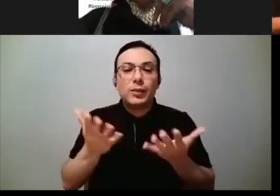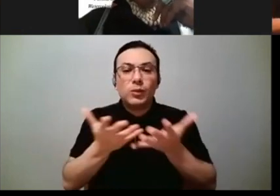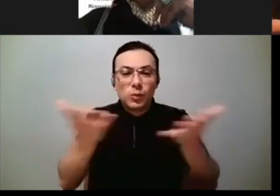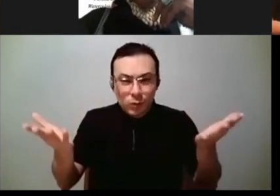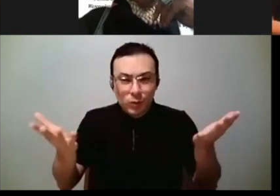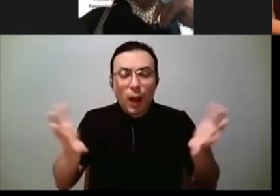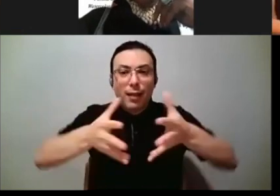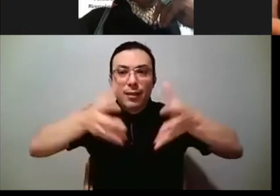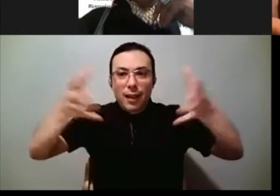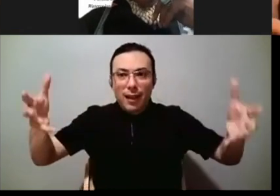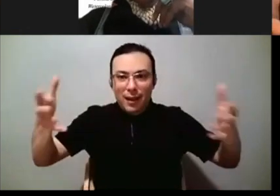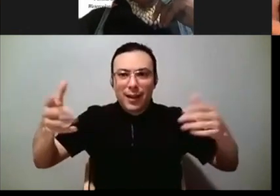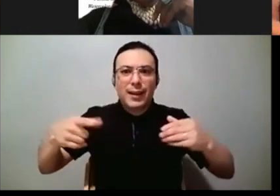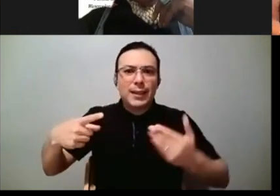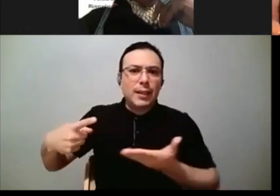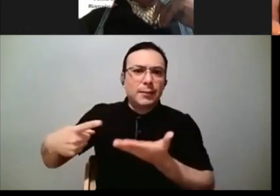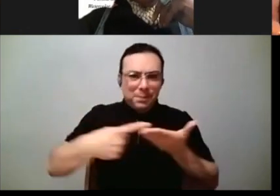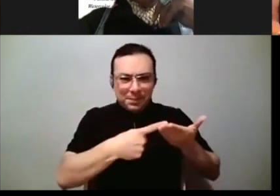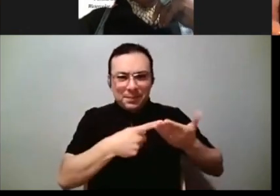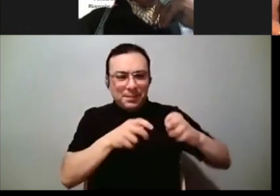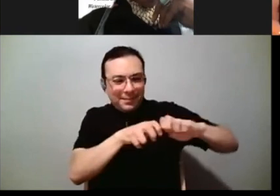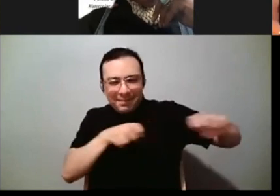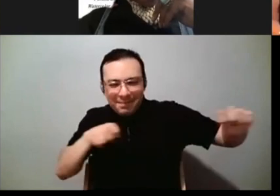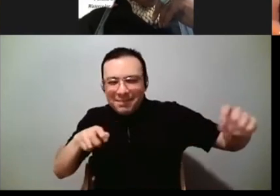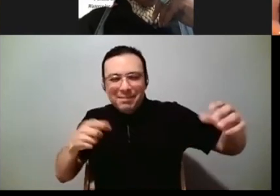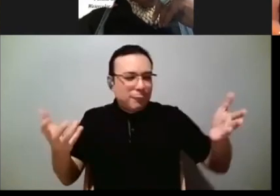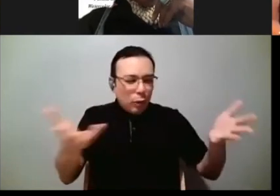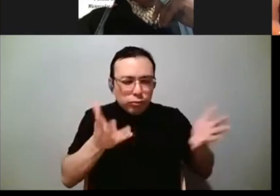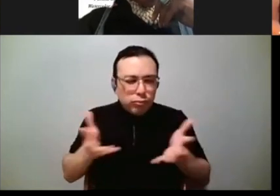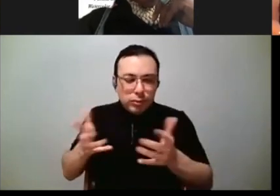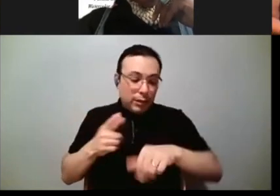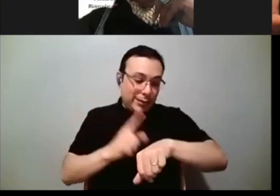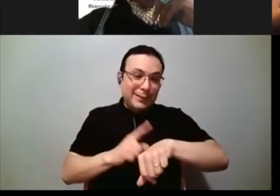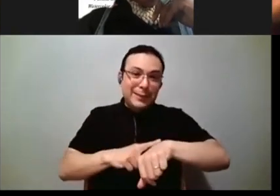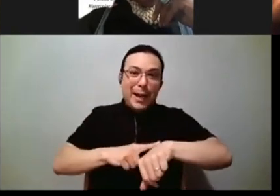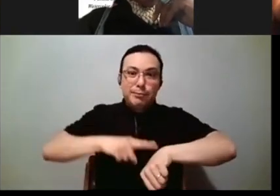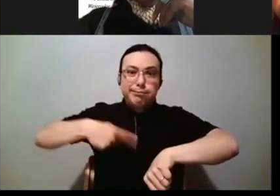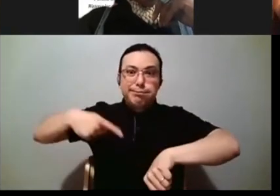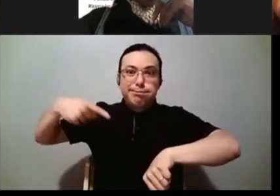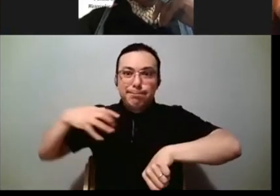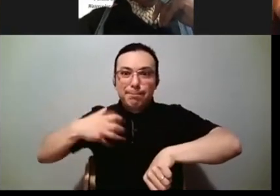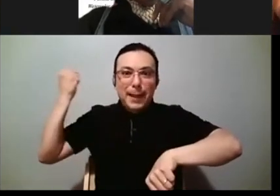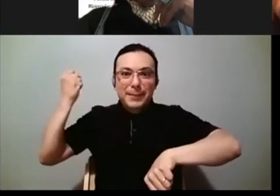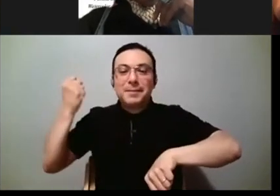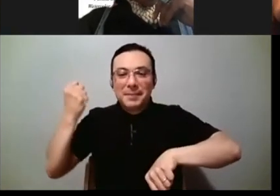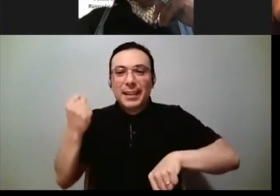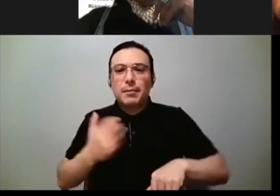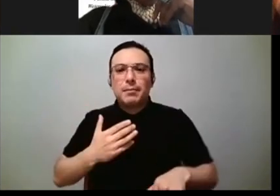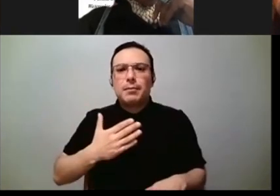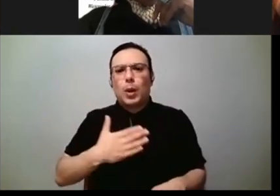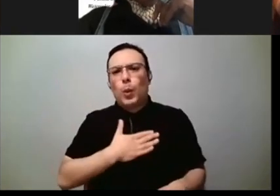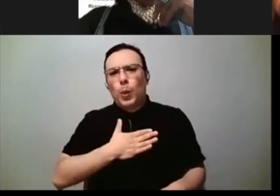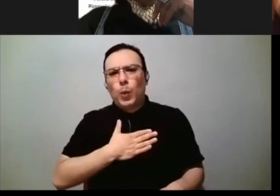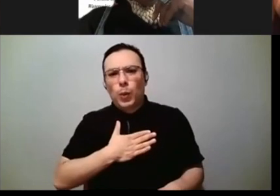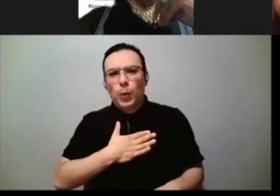it went by so fast but this was such a gift to have you all in one room together um i would